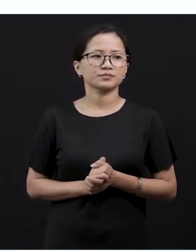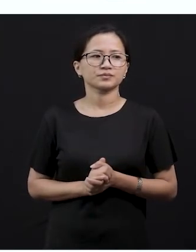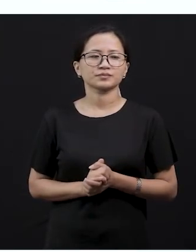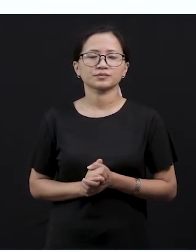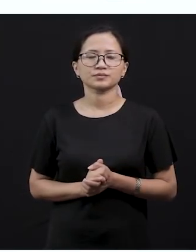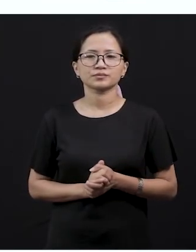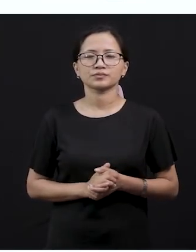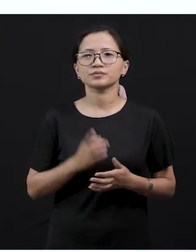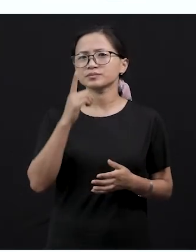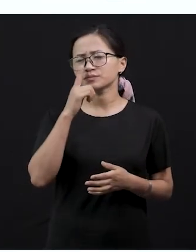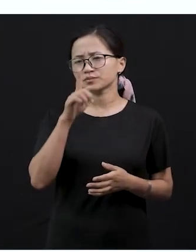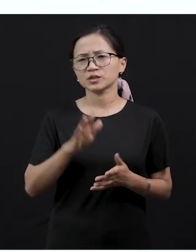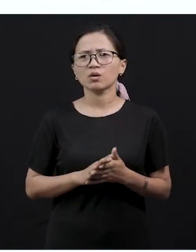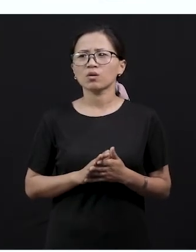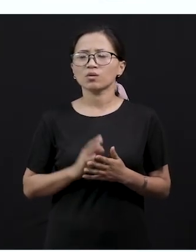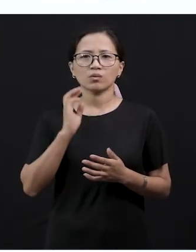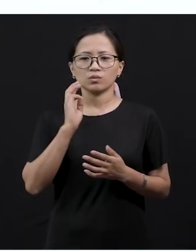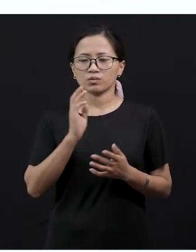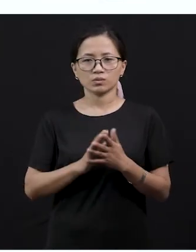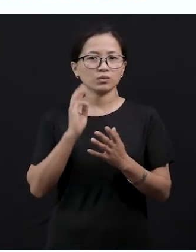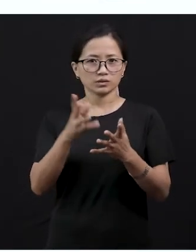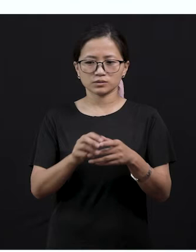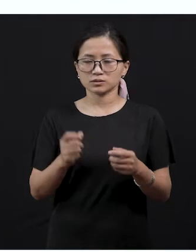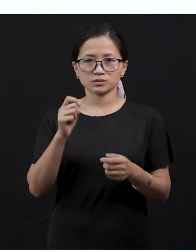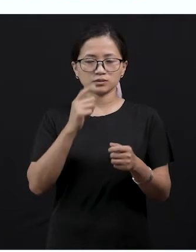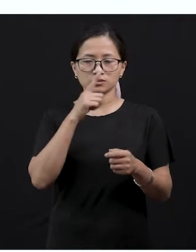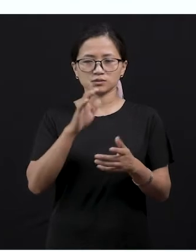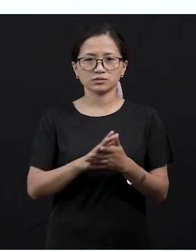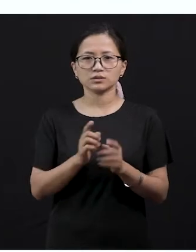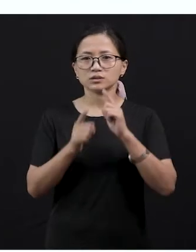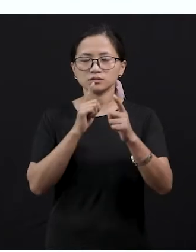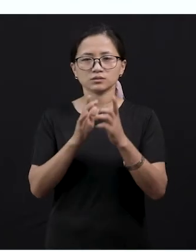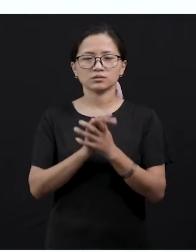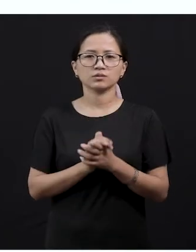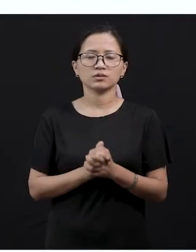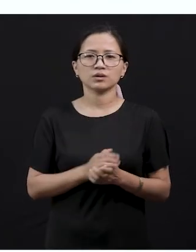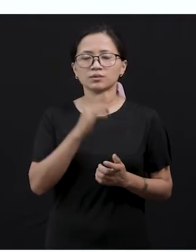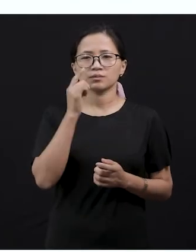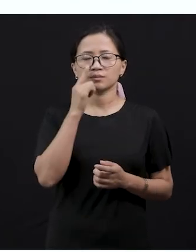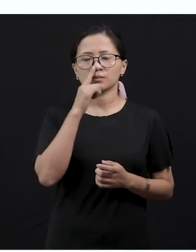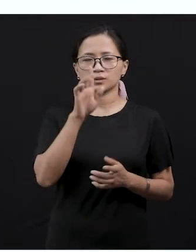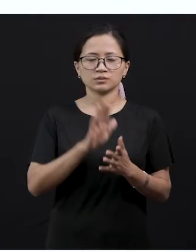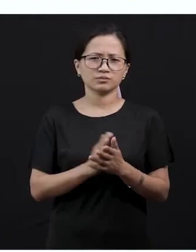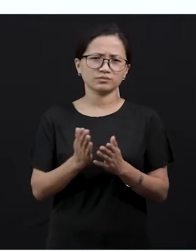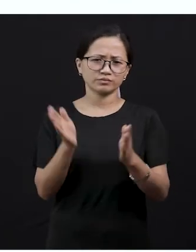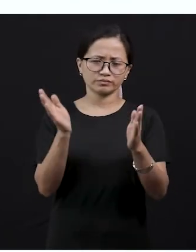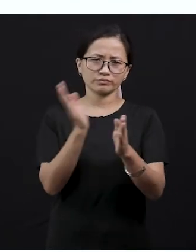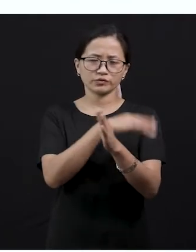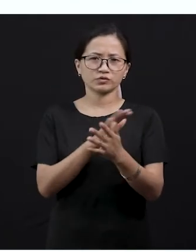See, while the girls were discussing, mother was away, right? So before mother